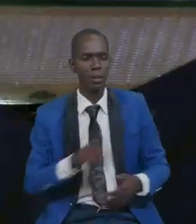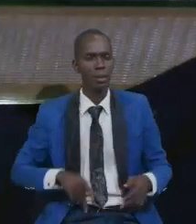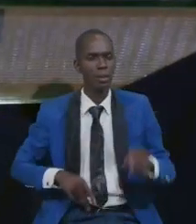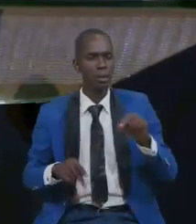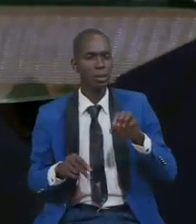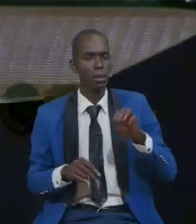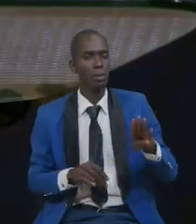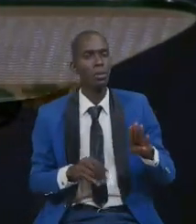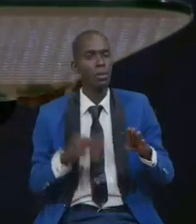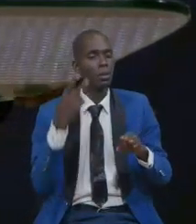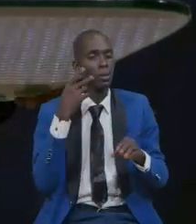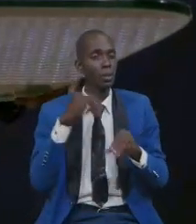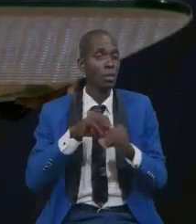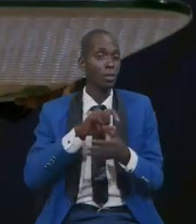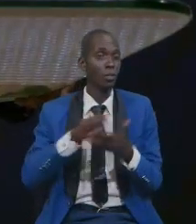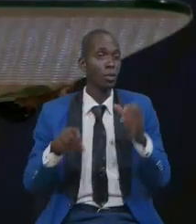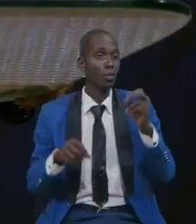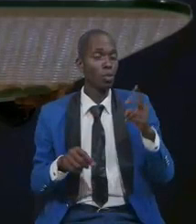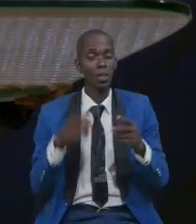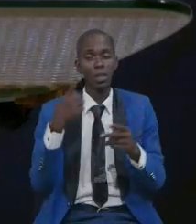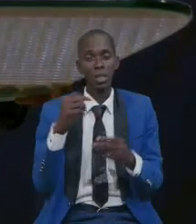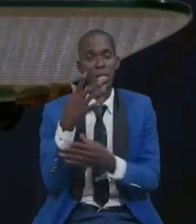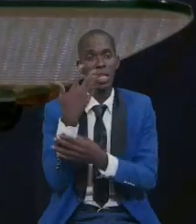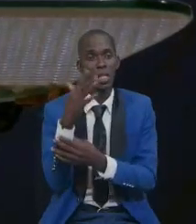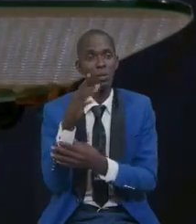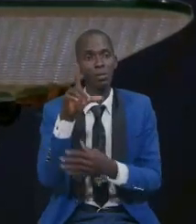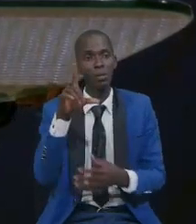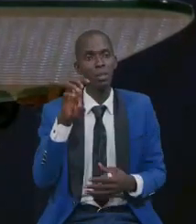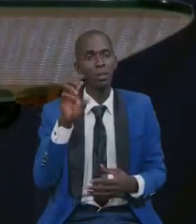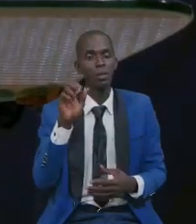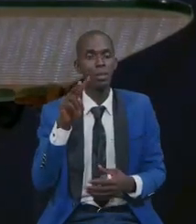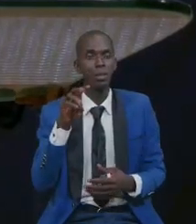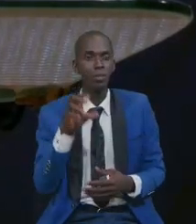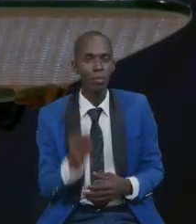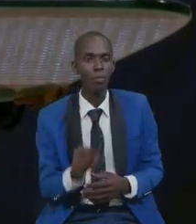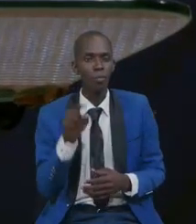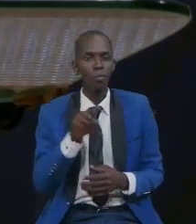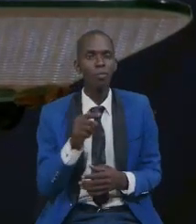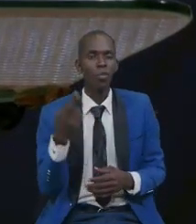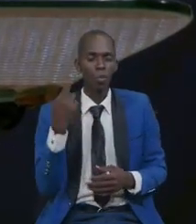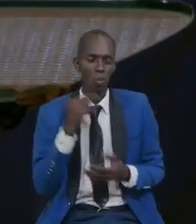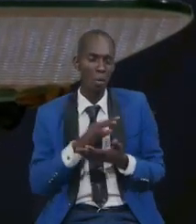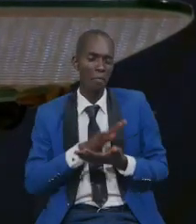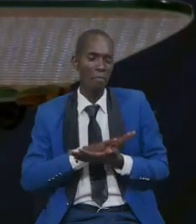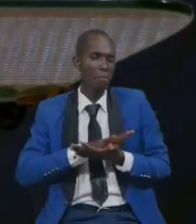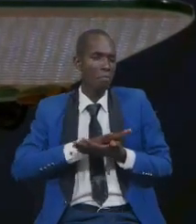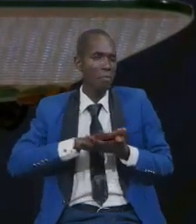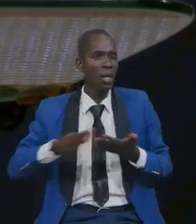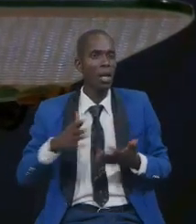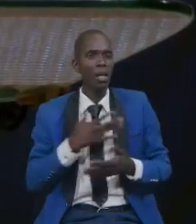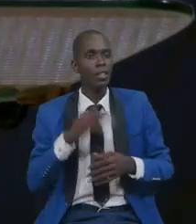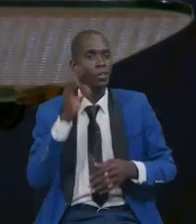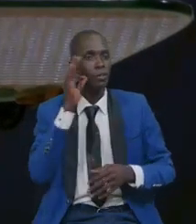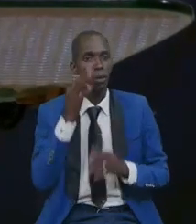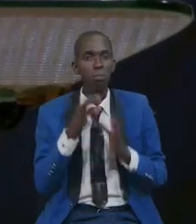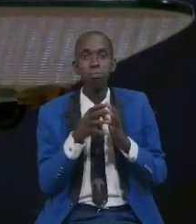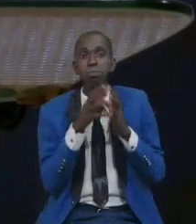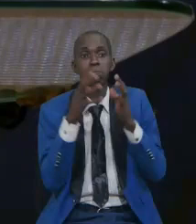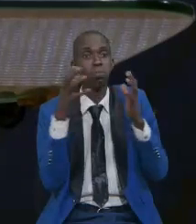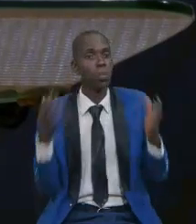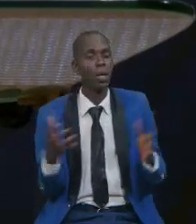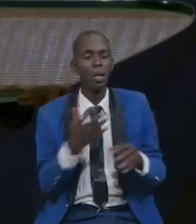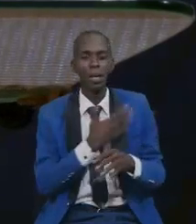in verse 12, the leaves thereof were fair, and the fruit thereof much, and